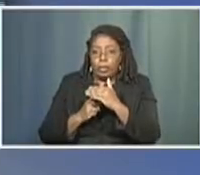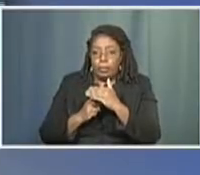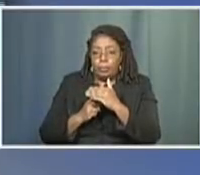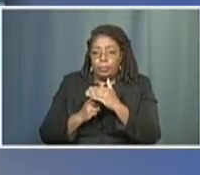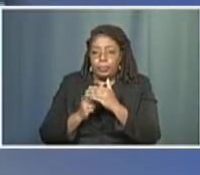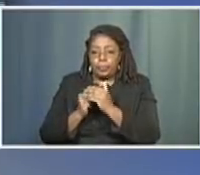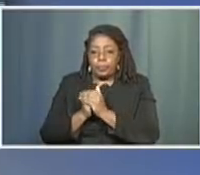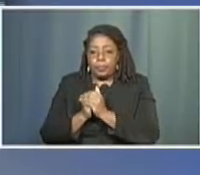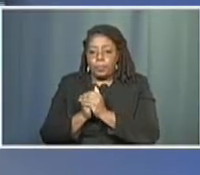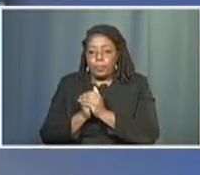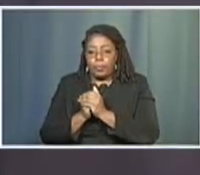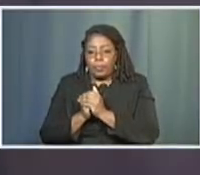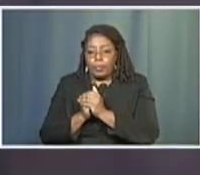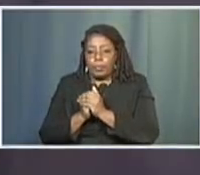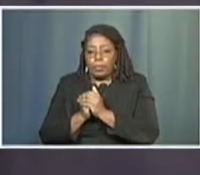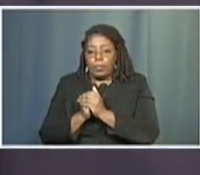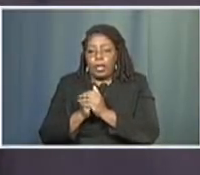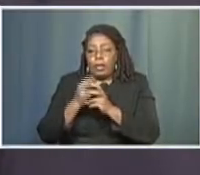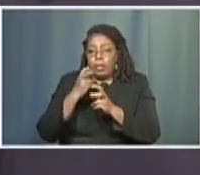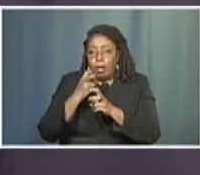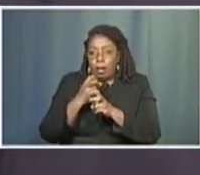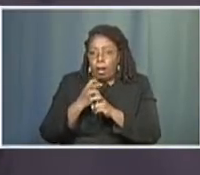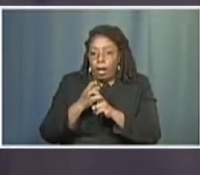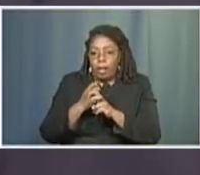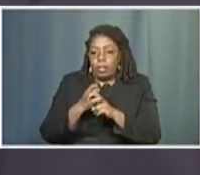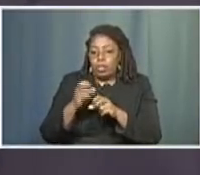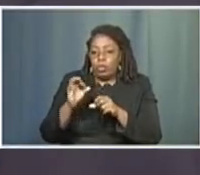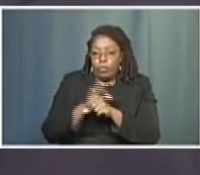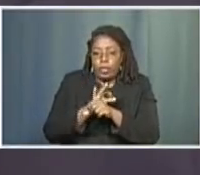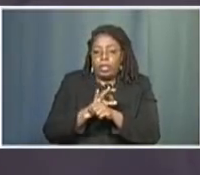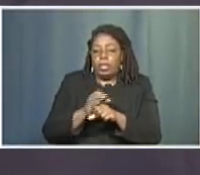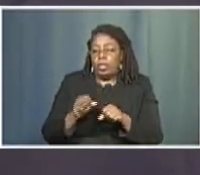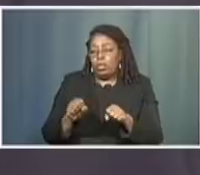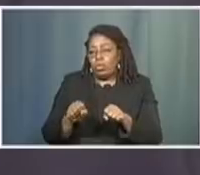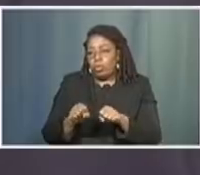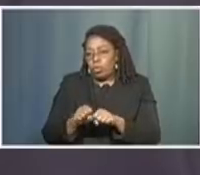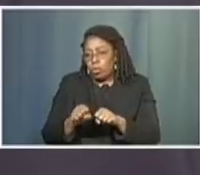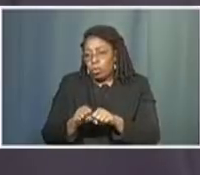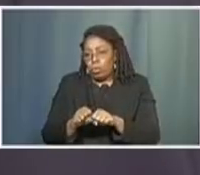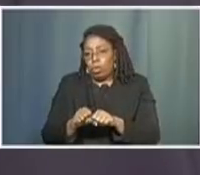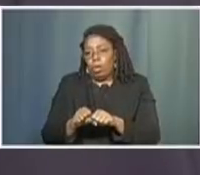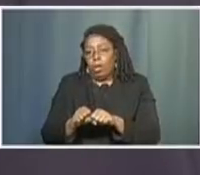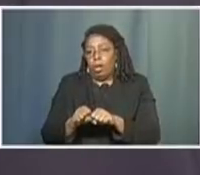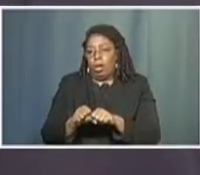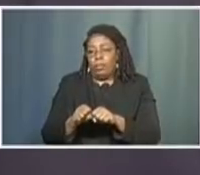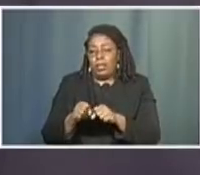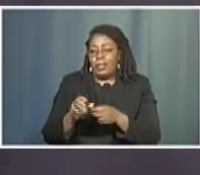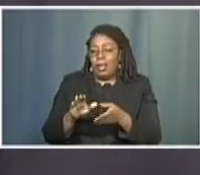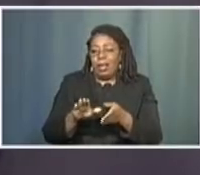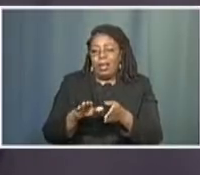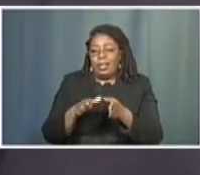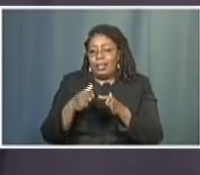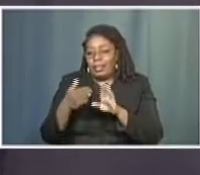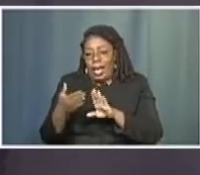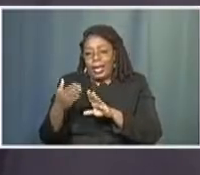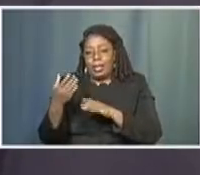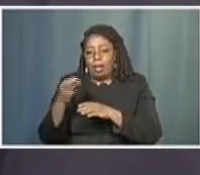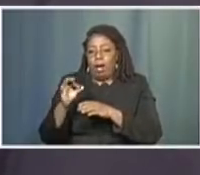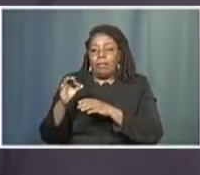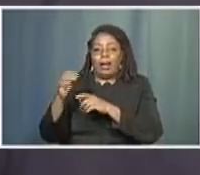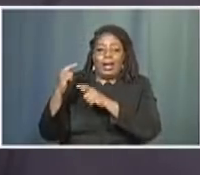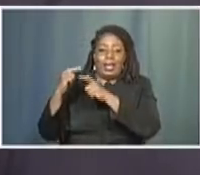type of person where it's so hard to fill his shoe. That's the passing of a legend,